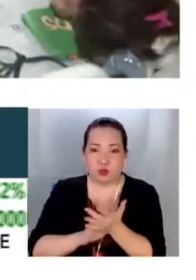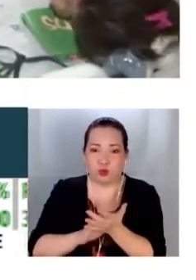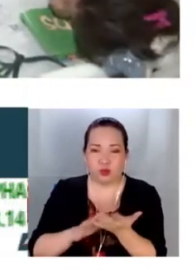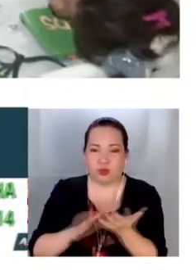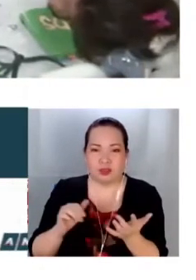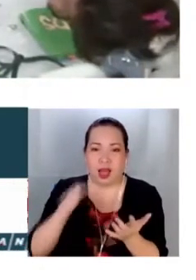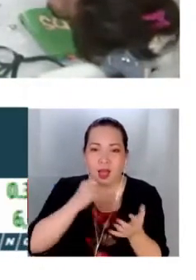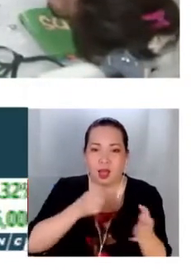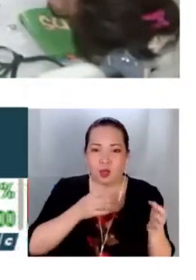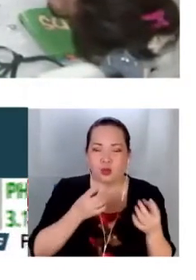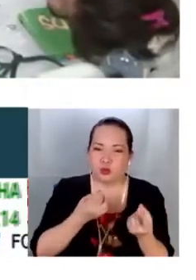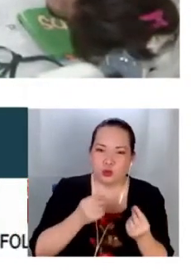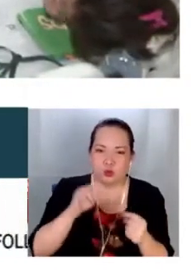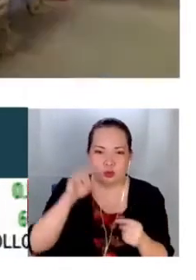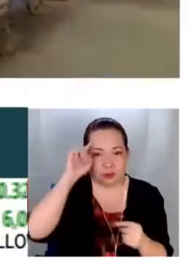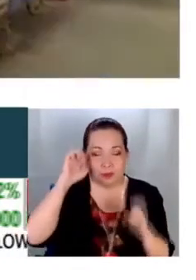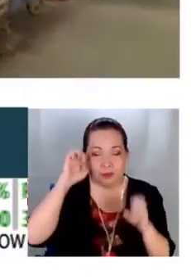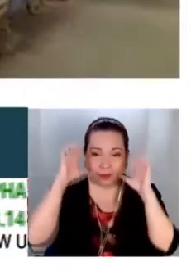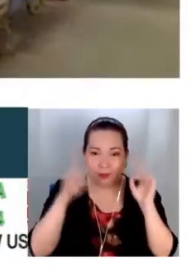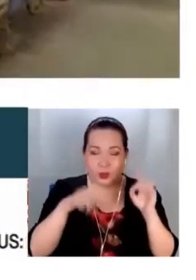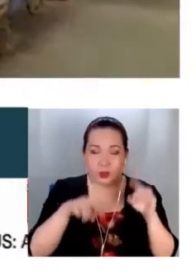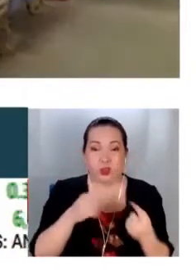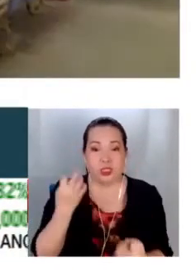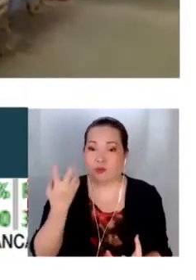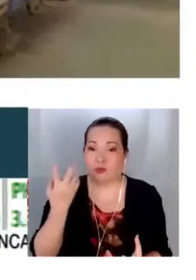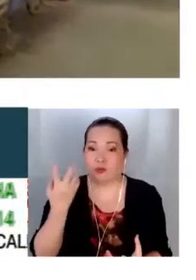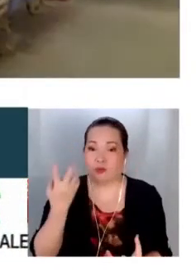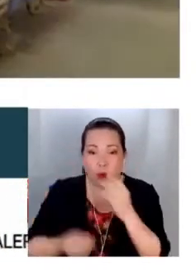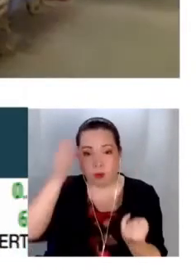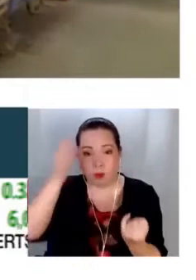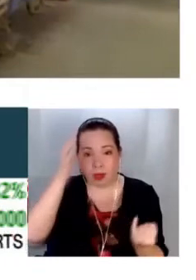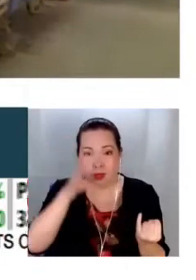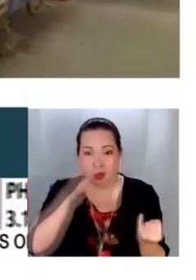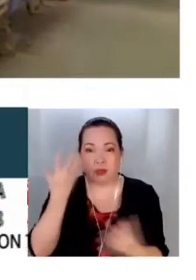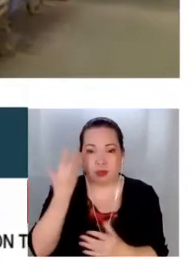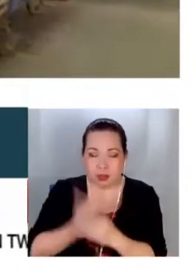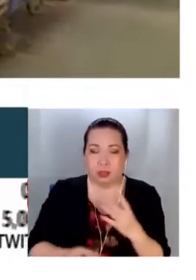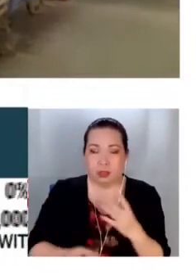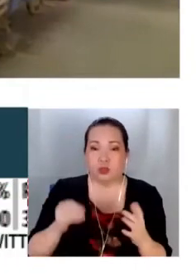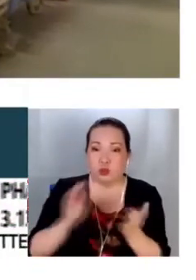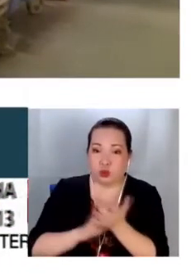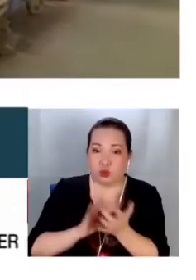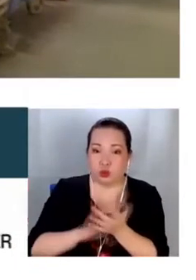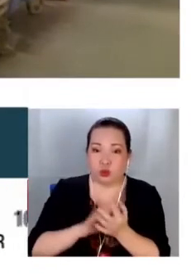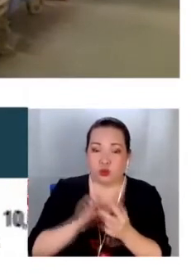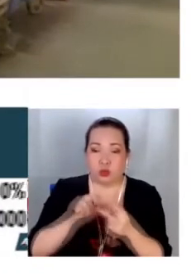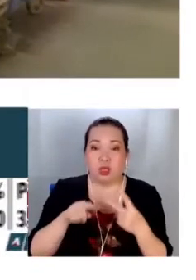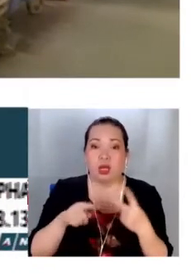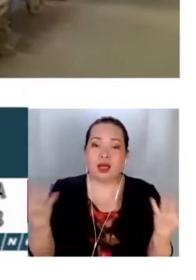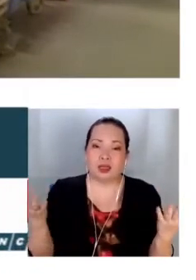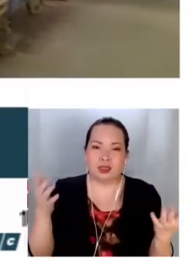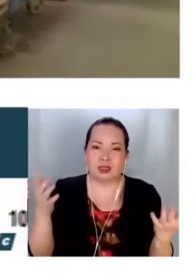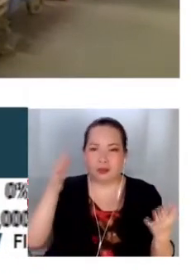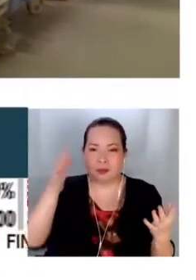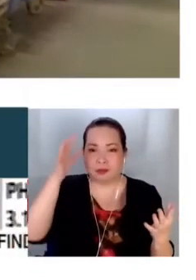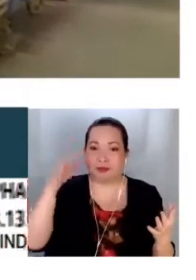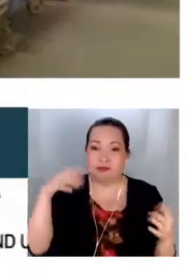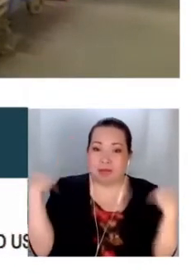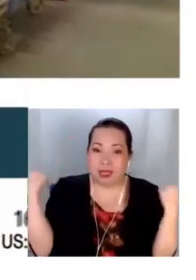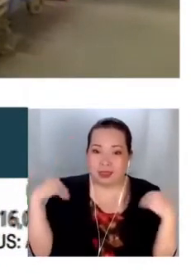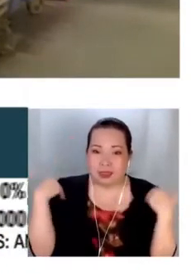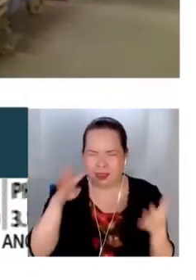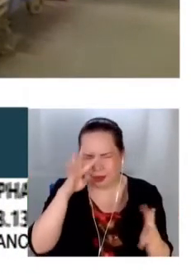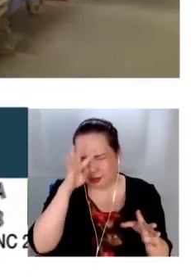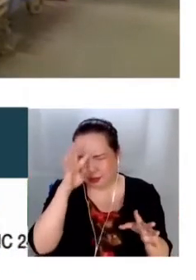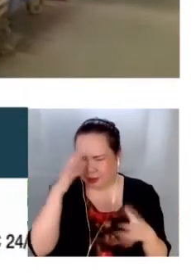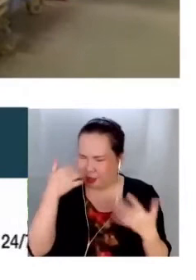So absent these two key institutions, you have teenagers dealing